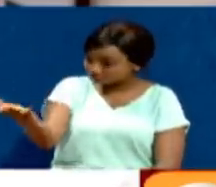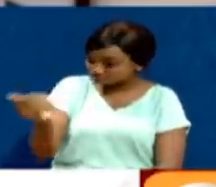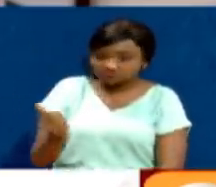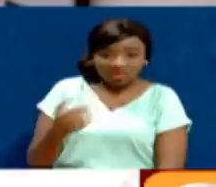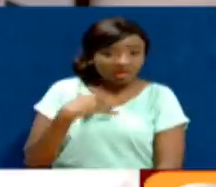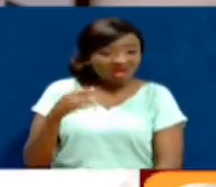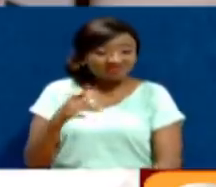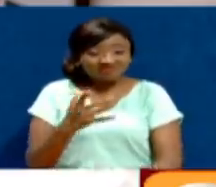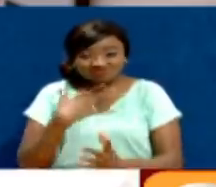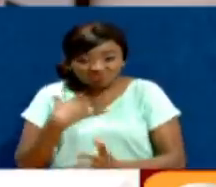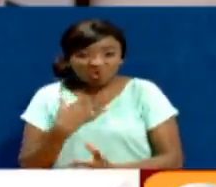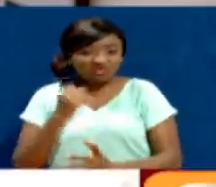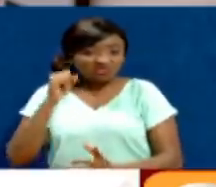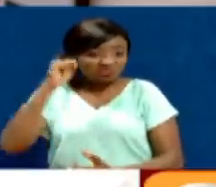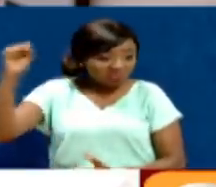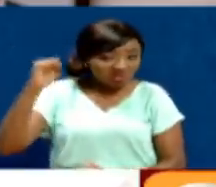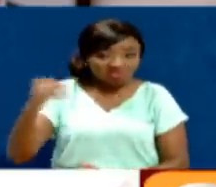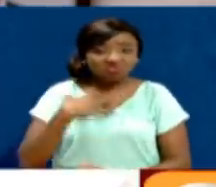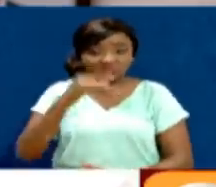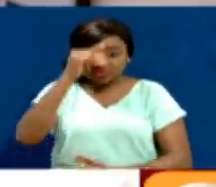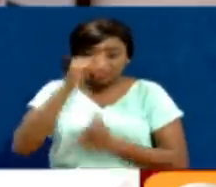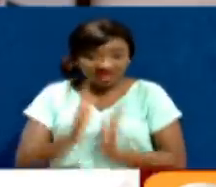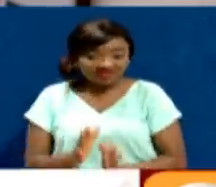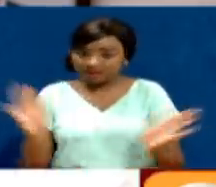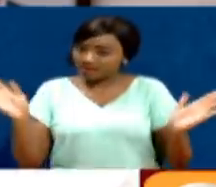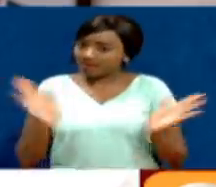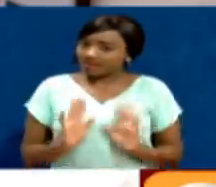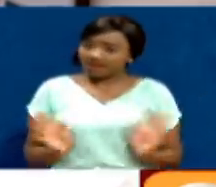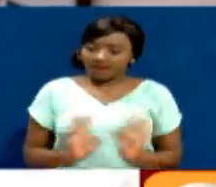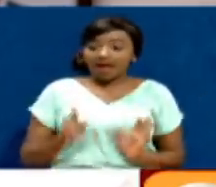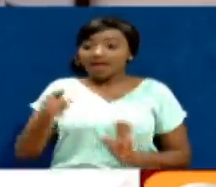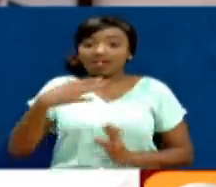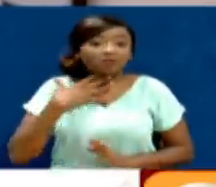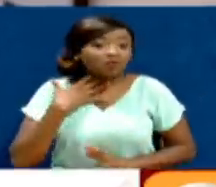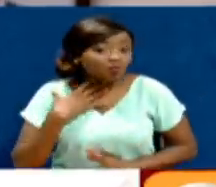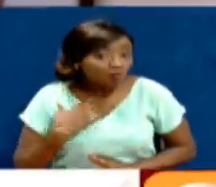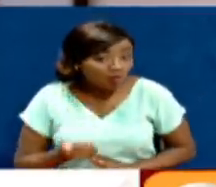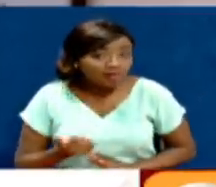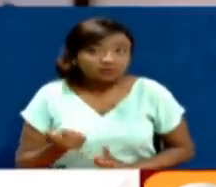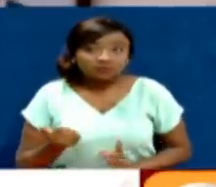Jemedari hana haja na kiti ya governor, hana haja na kiti